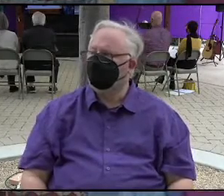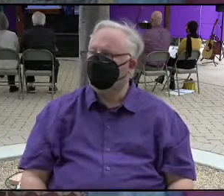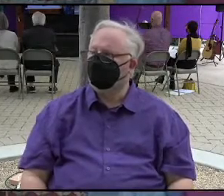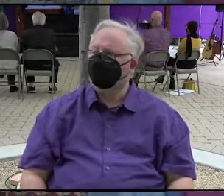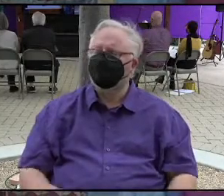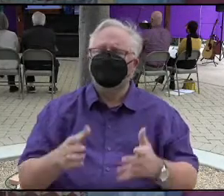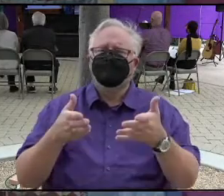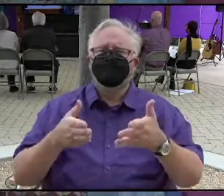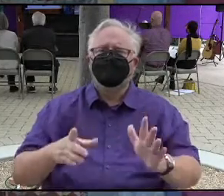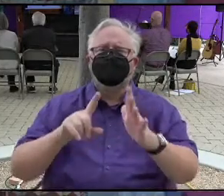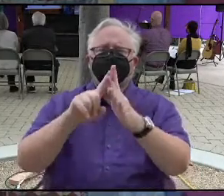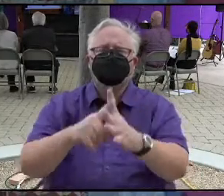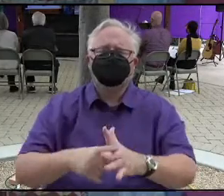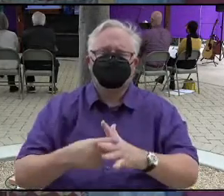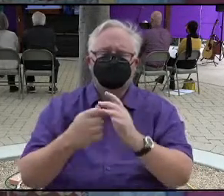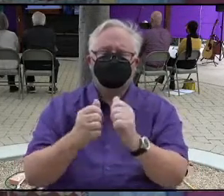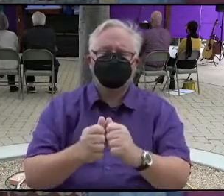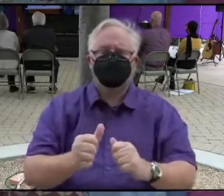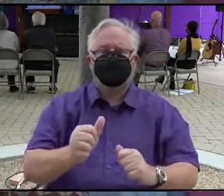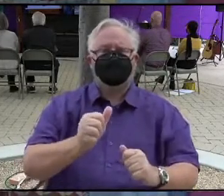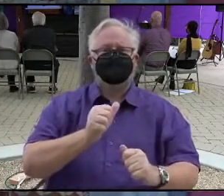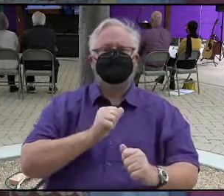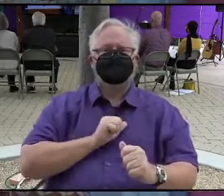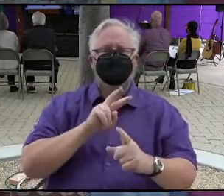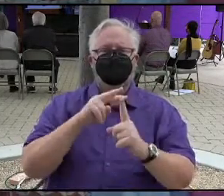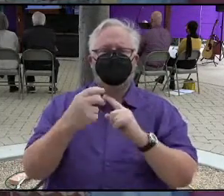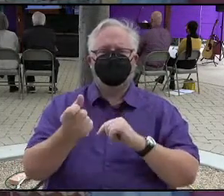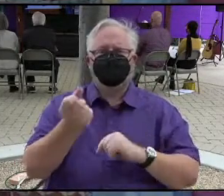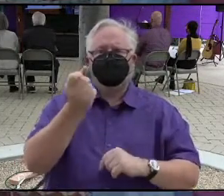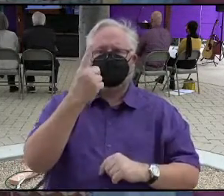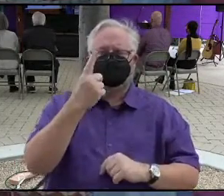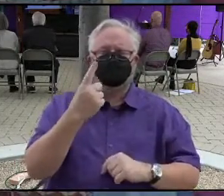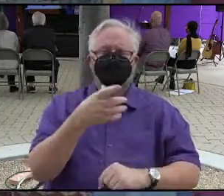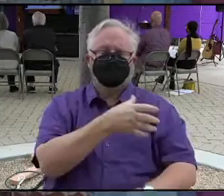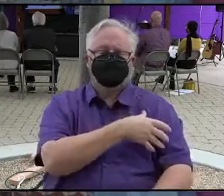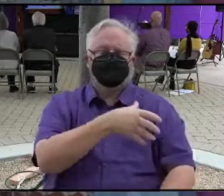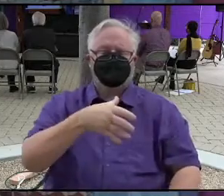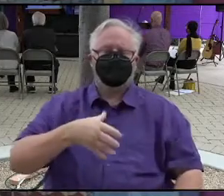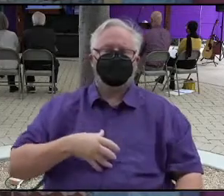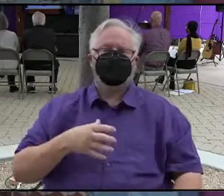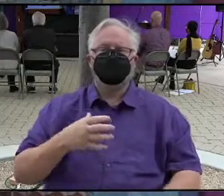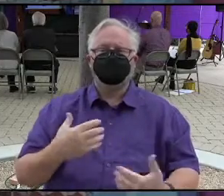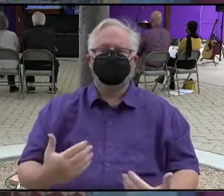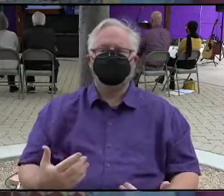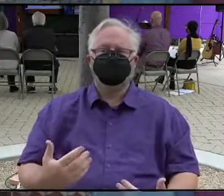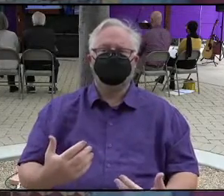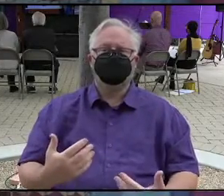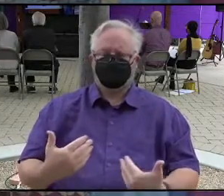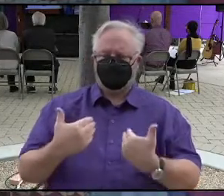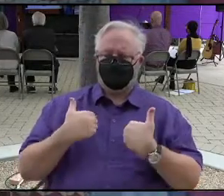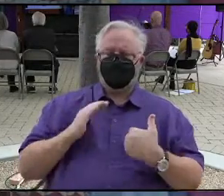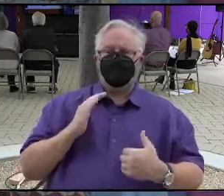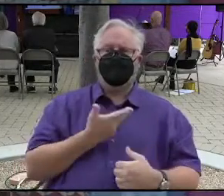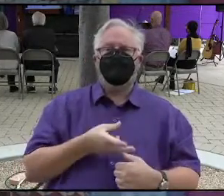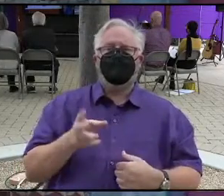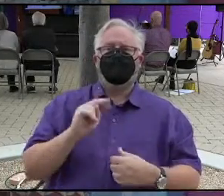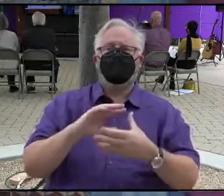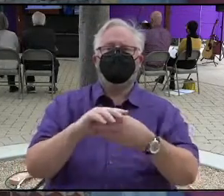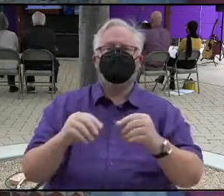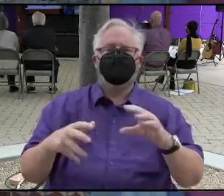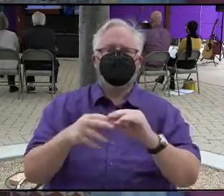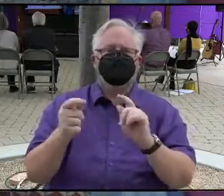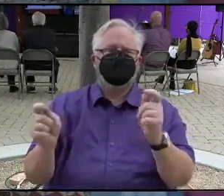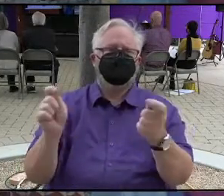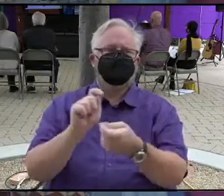let's begin with the self-compassion that empowers us to own our own stories and transform